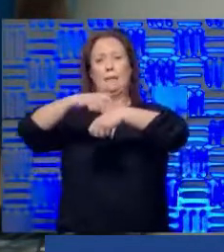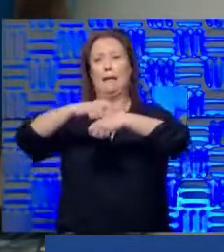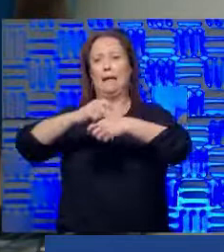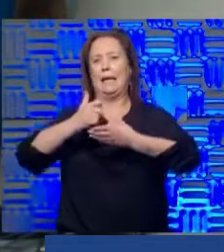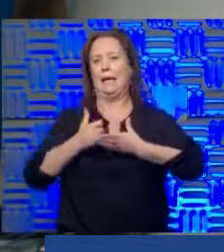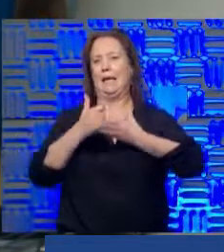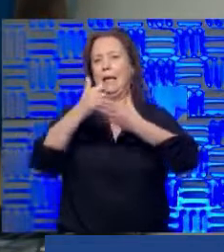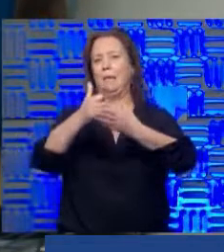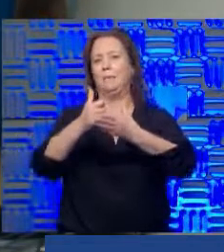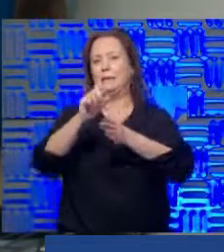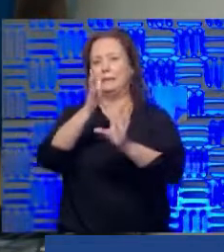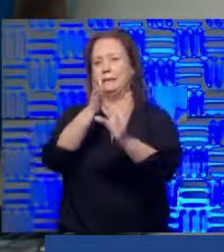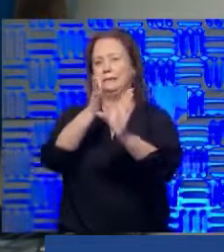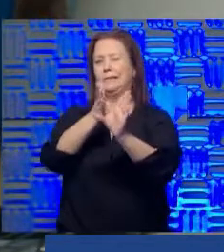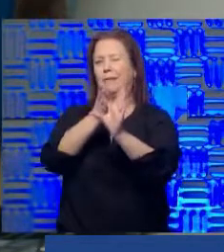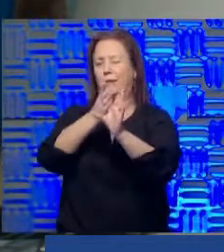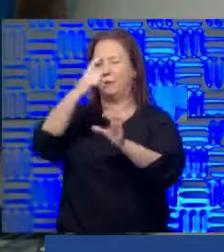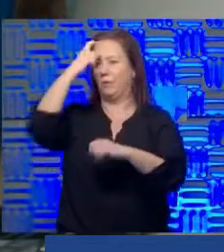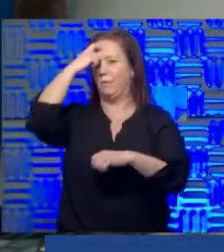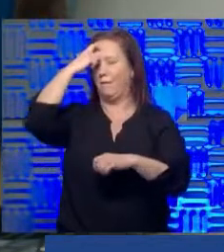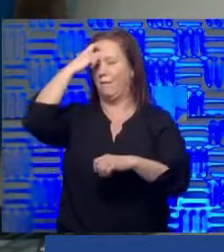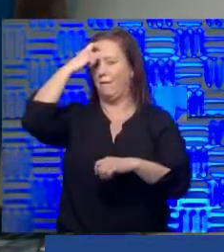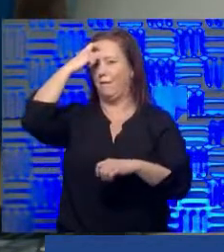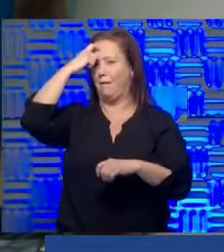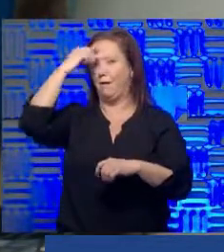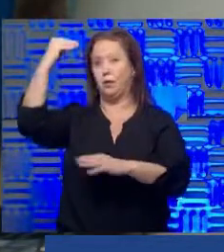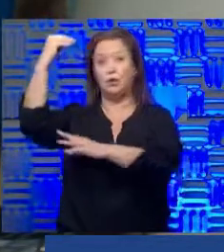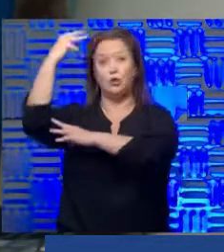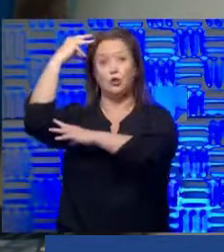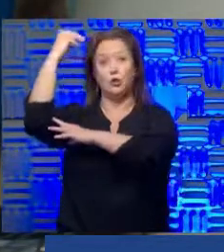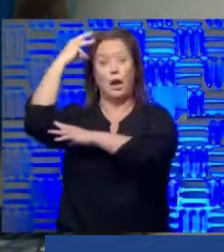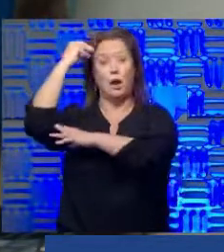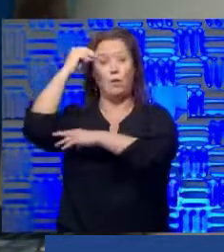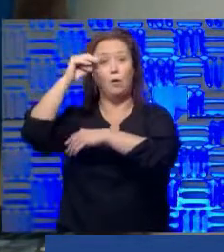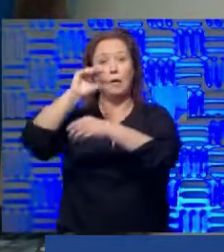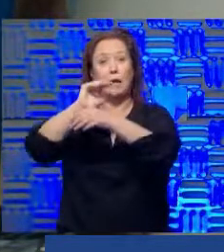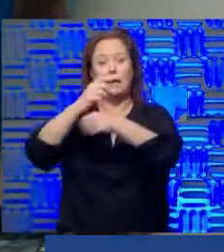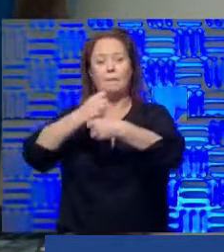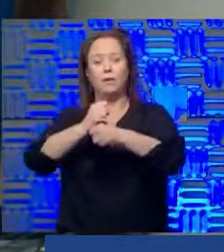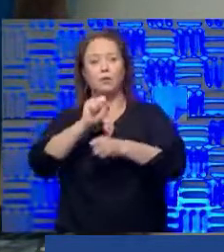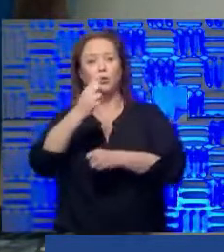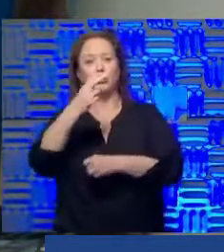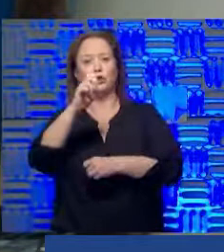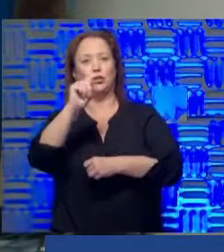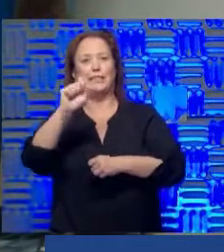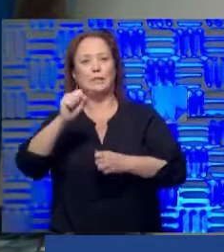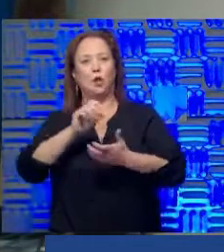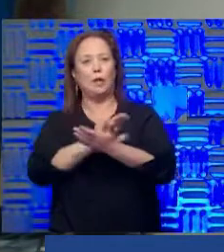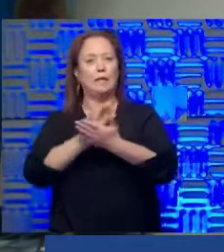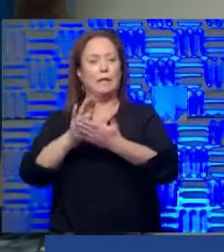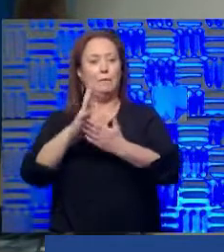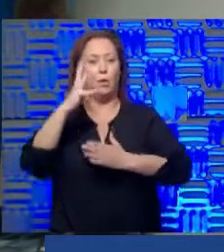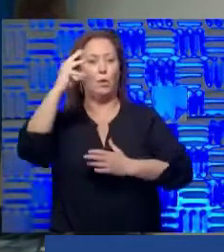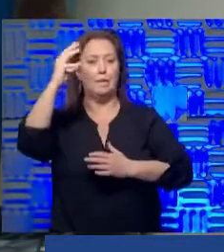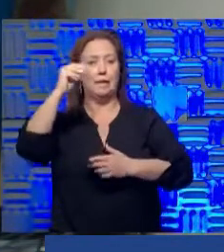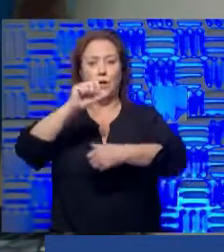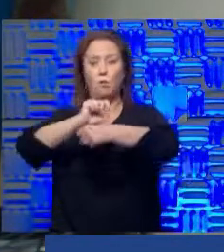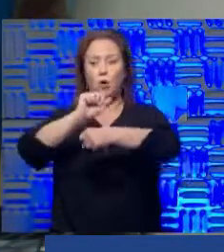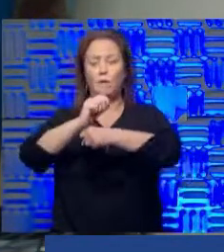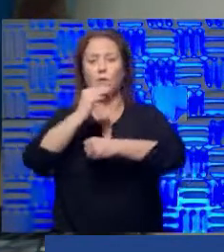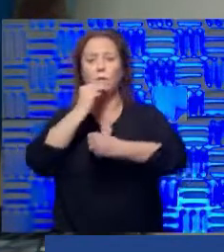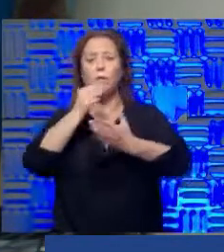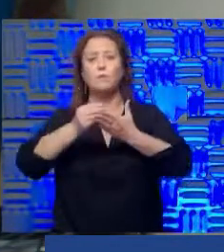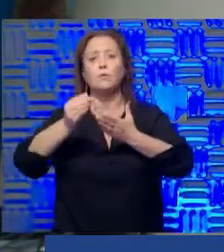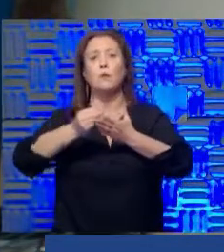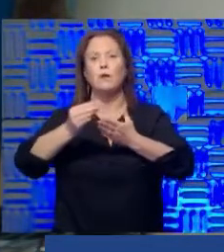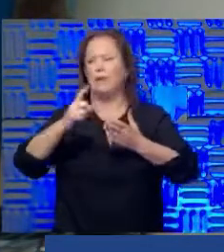helps psychologically to shower, make sure your sheets are clean. If you go outside, if you have to go to work, you have to go to the grocery store, and you're